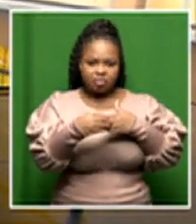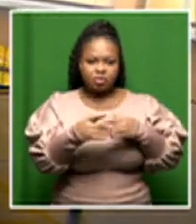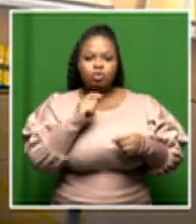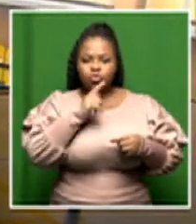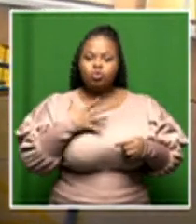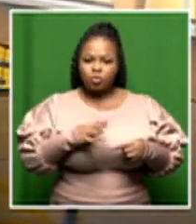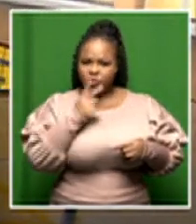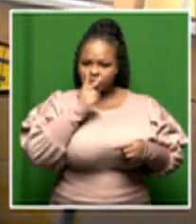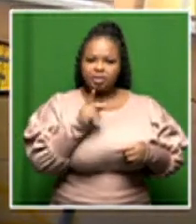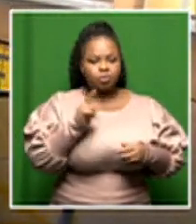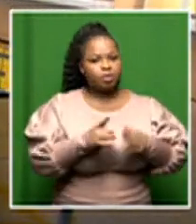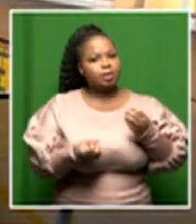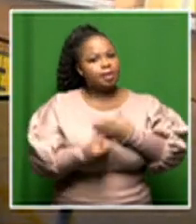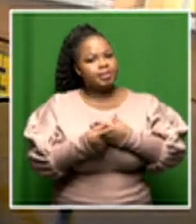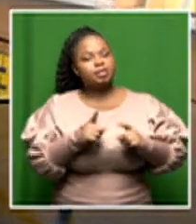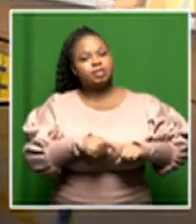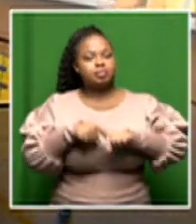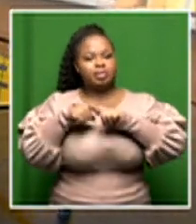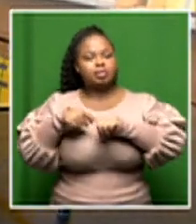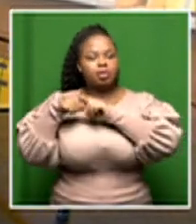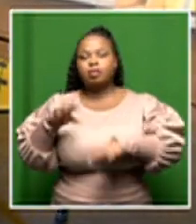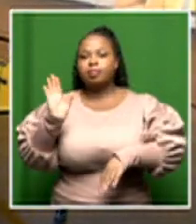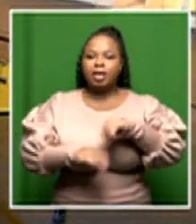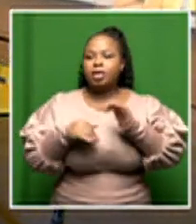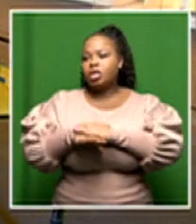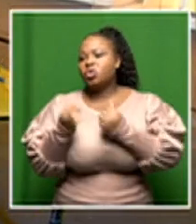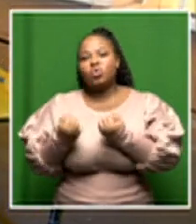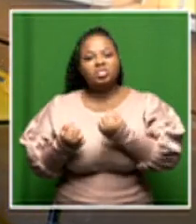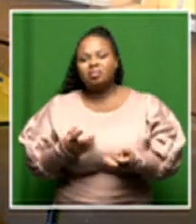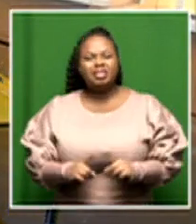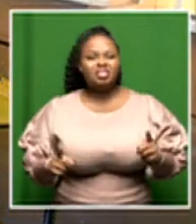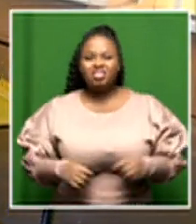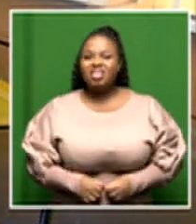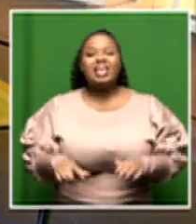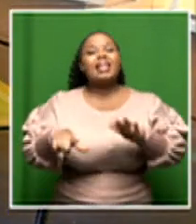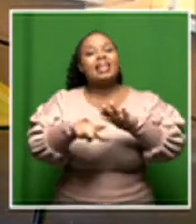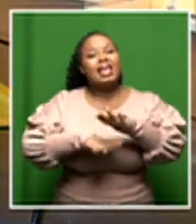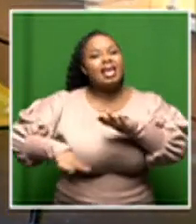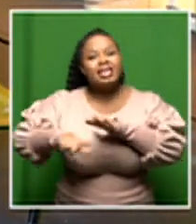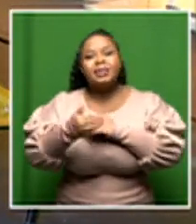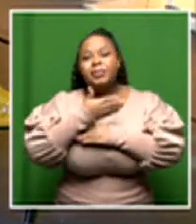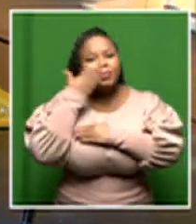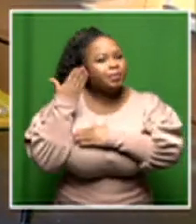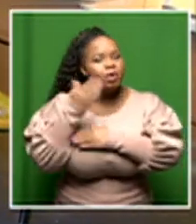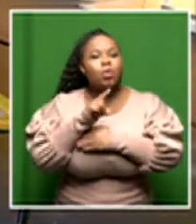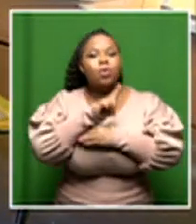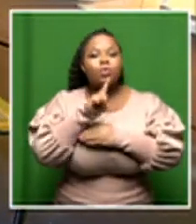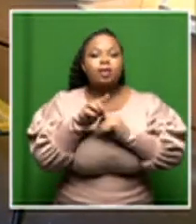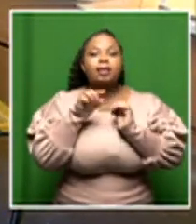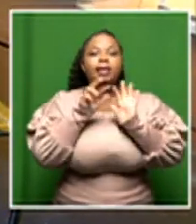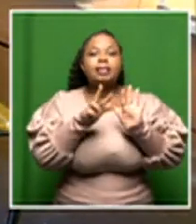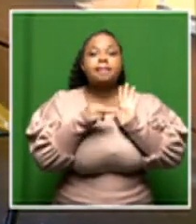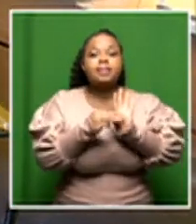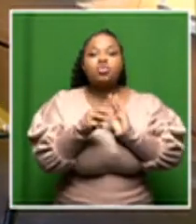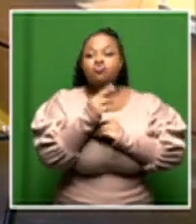in instances such as these. Suspended. It is what it is. There is no land. Let's not even talk about land. There was no land. It's 118 million